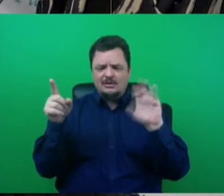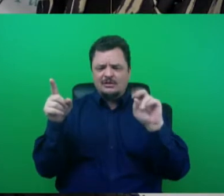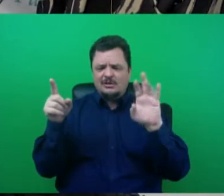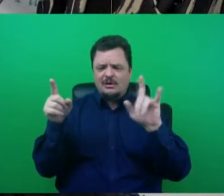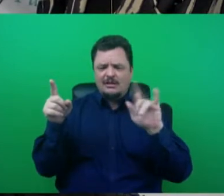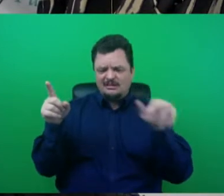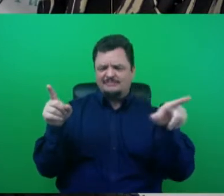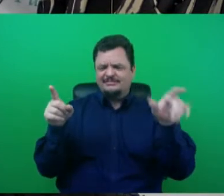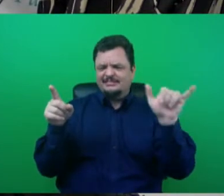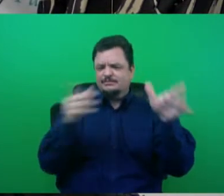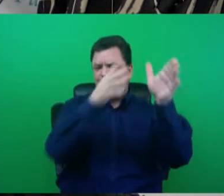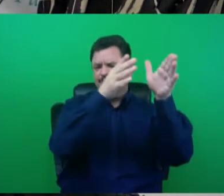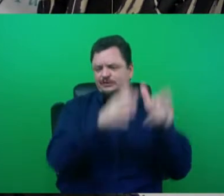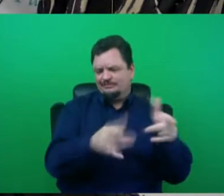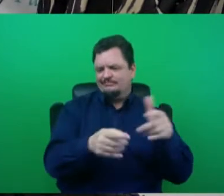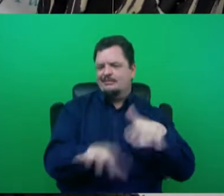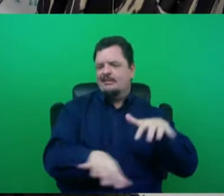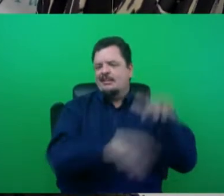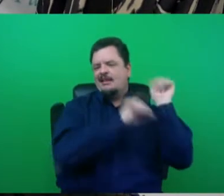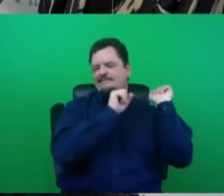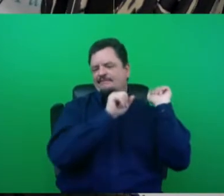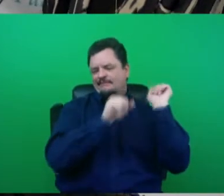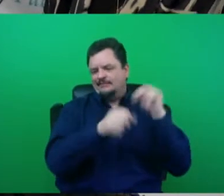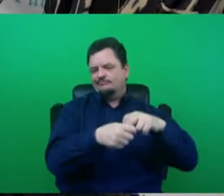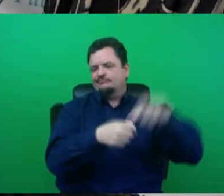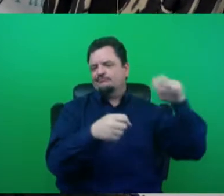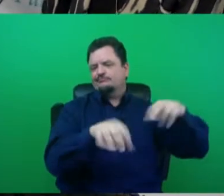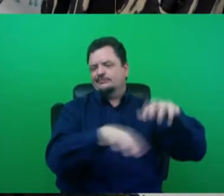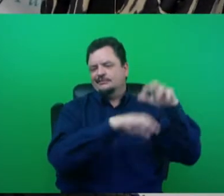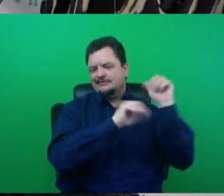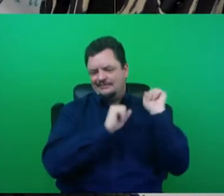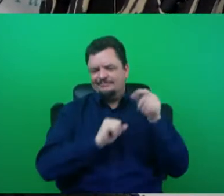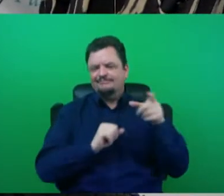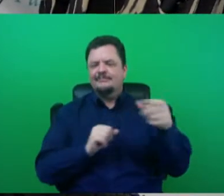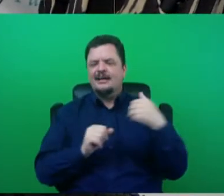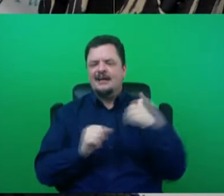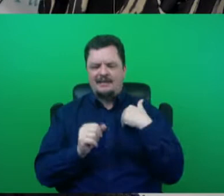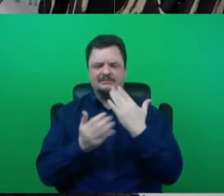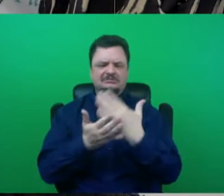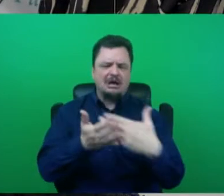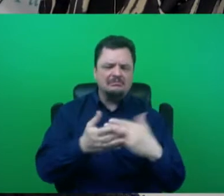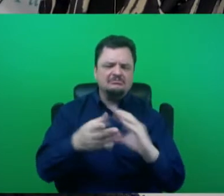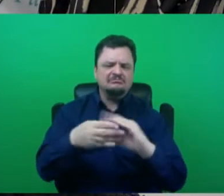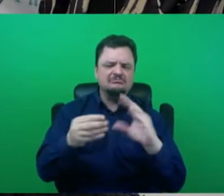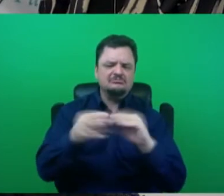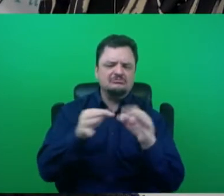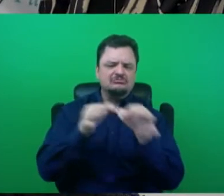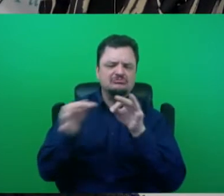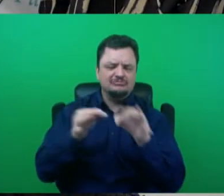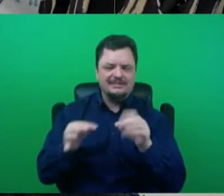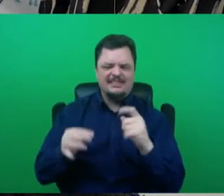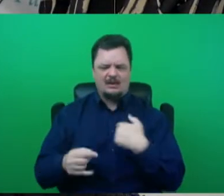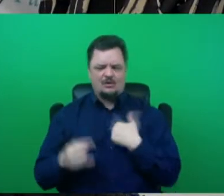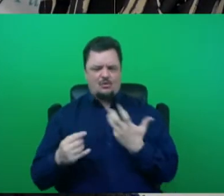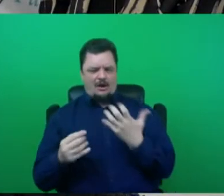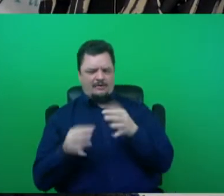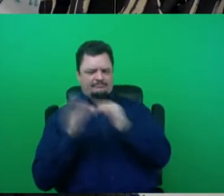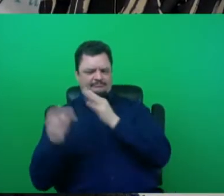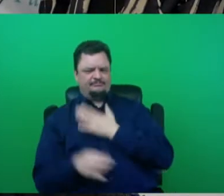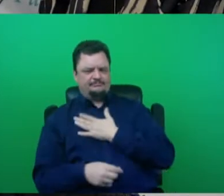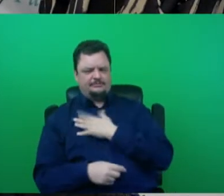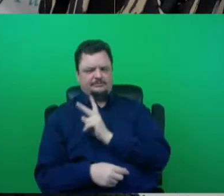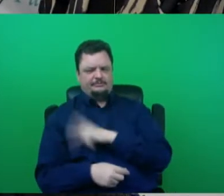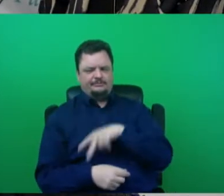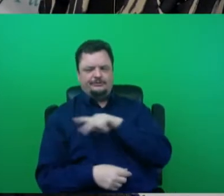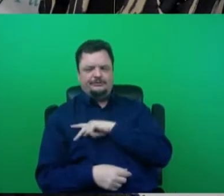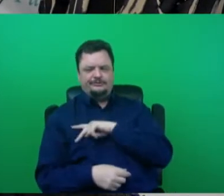some personal remarks to make. Let me just to recount. Kari Kilroy's second term ended on April 1st, and so she's